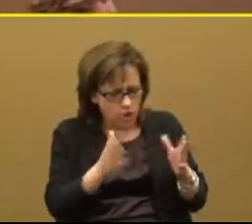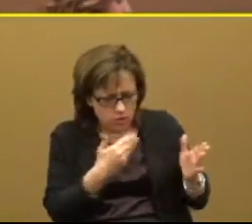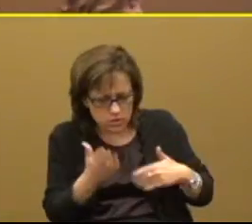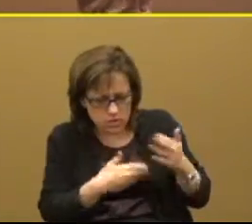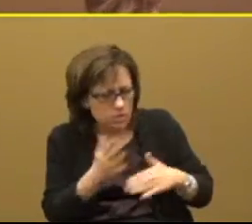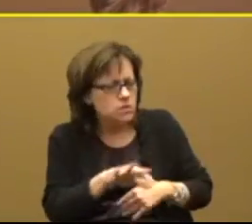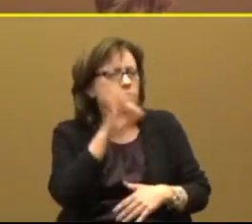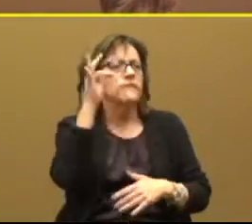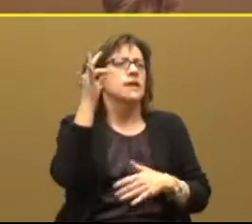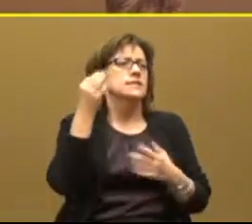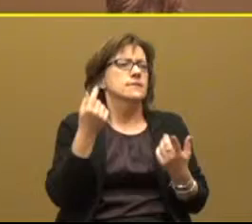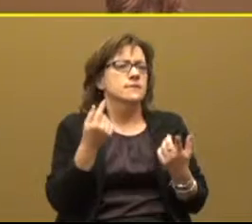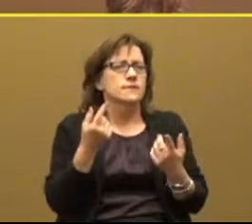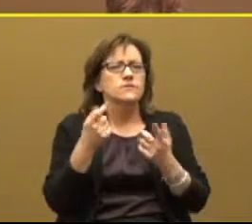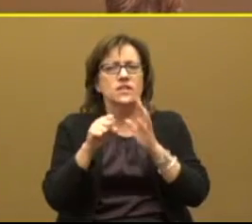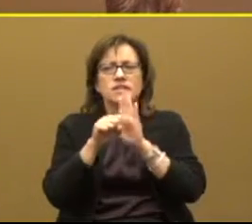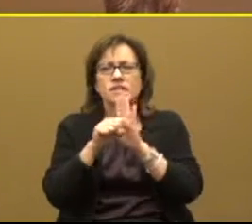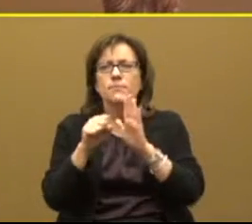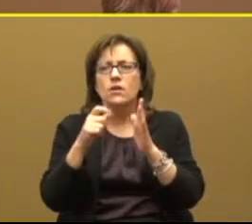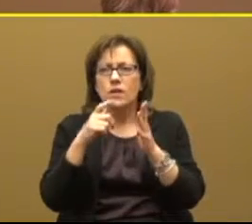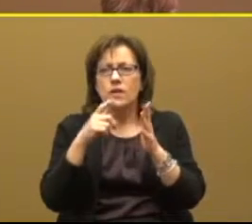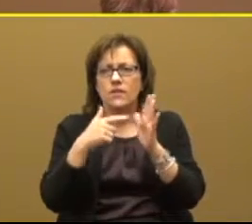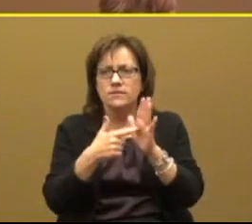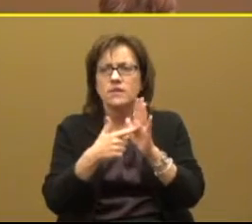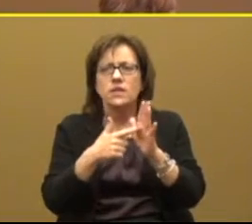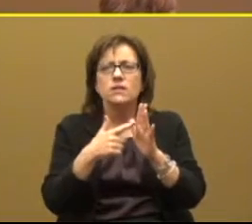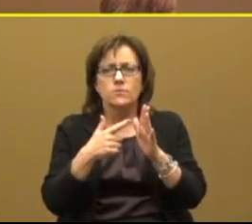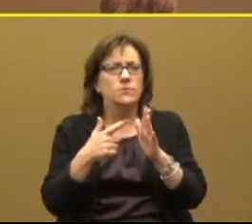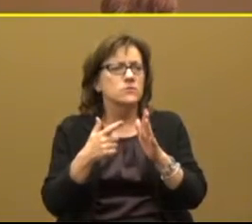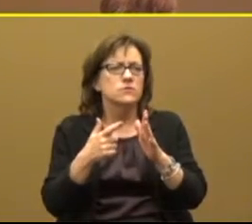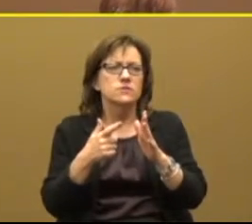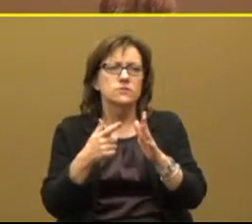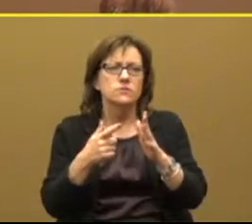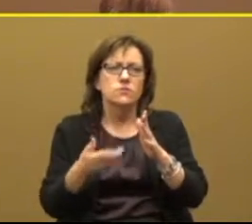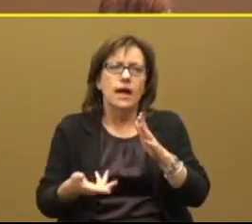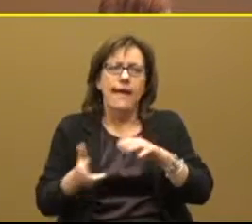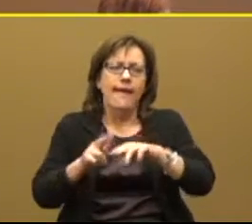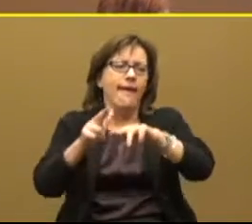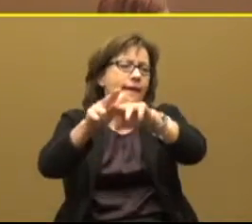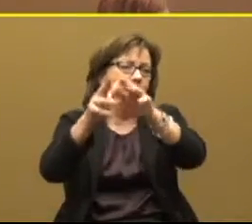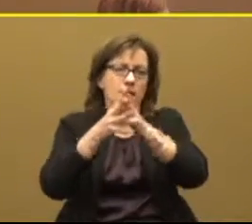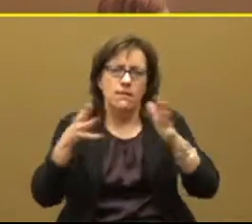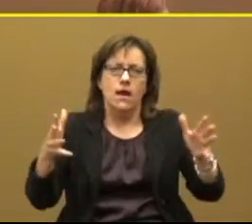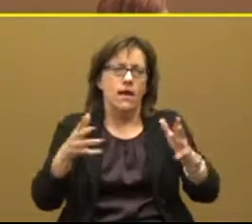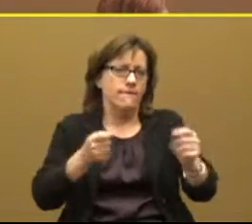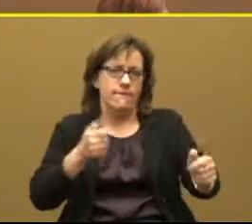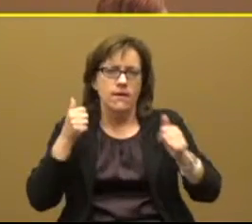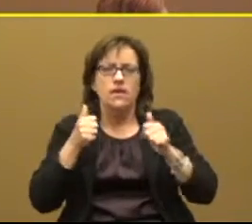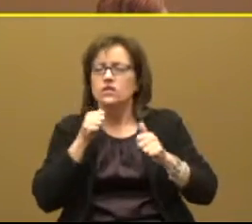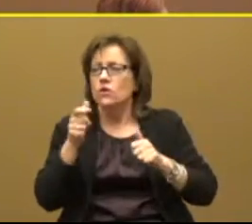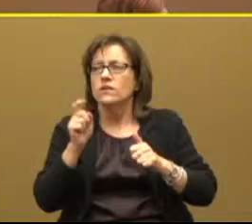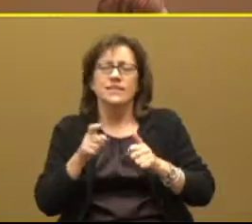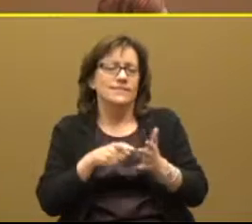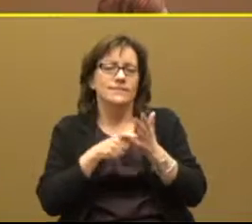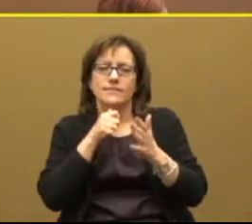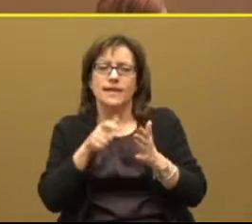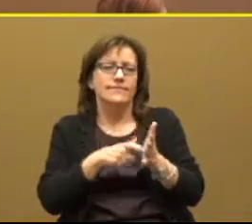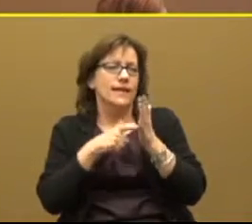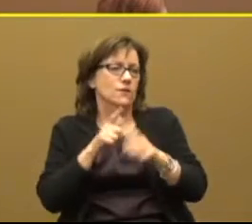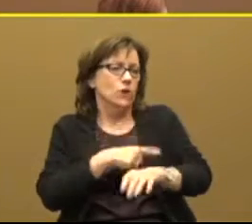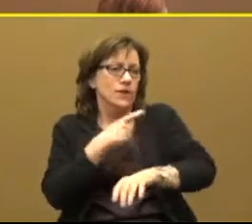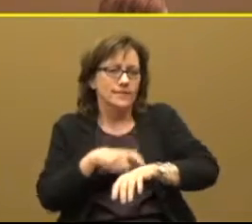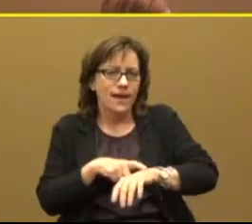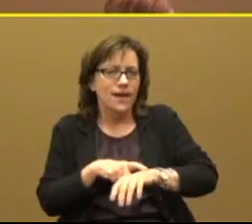pictures, the symbols begin to grow pretty rapidly. It's not that they have to sit. It doesn't take a long time to